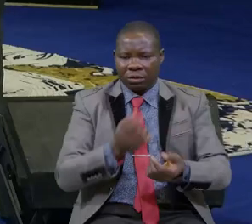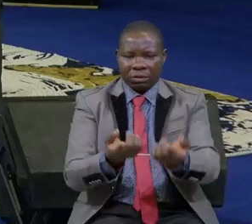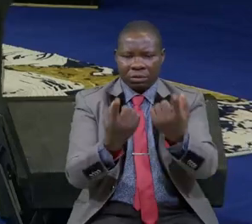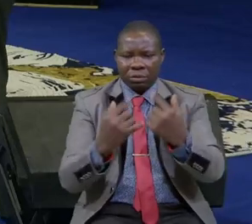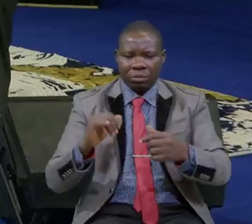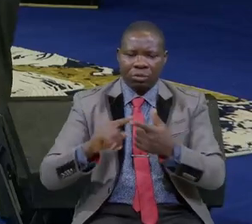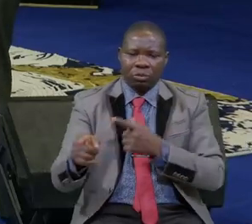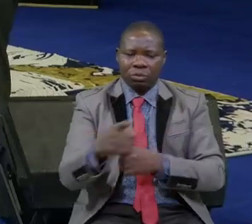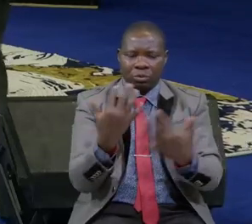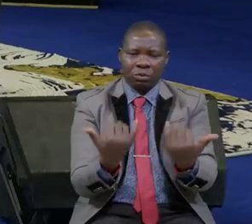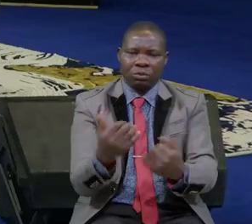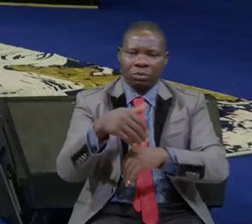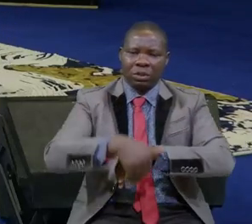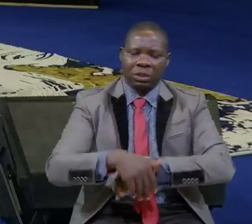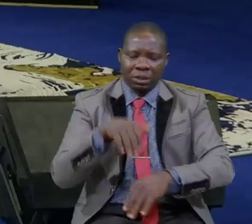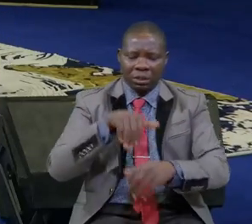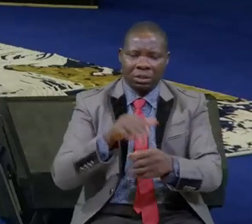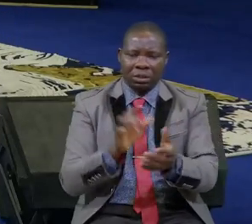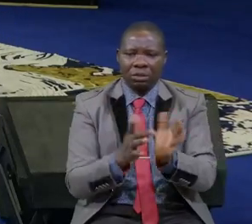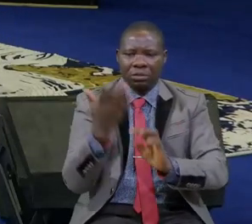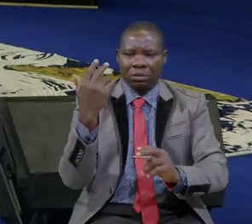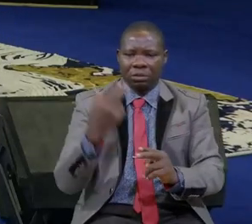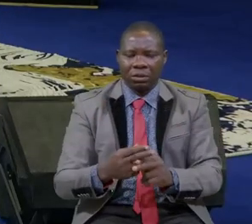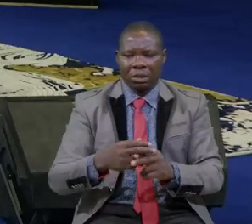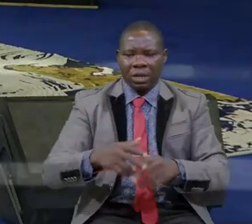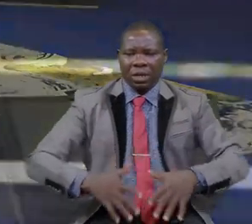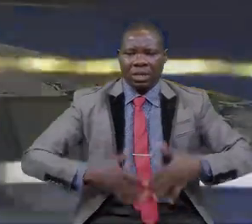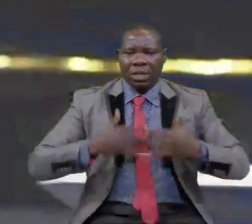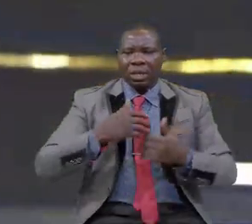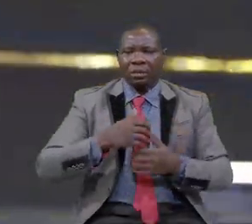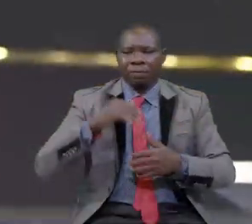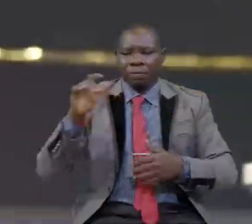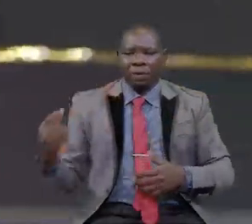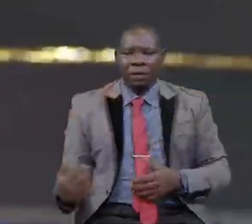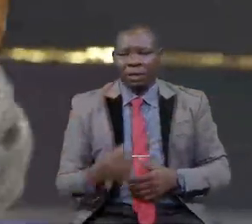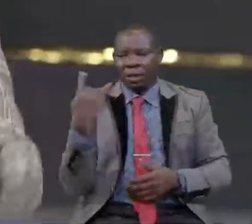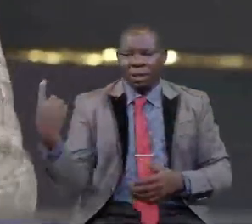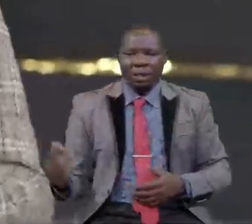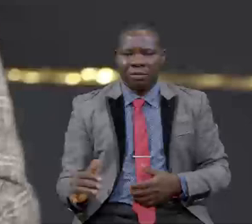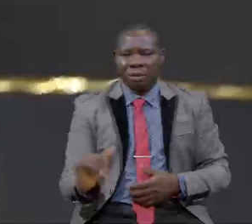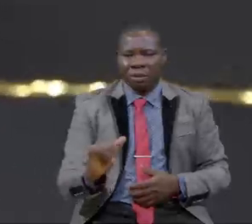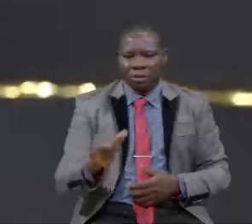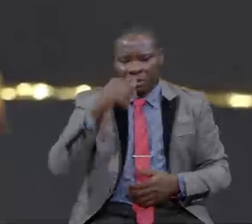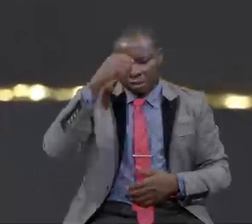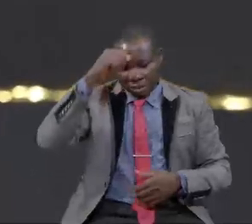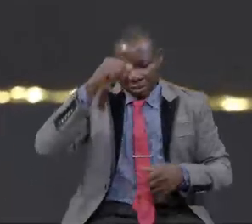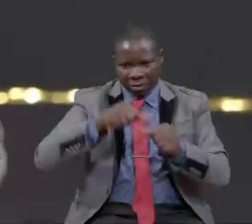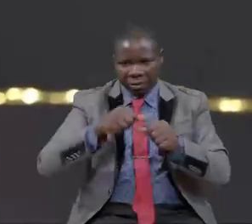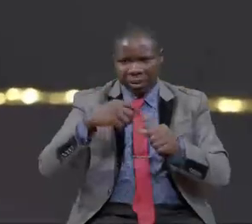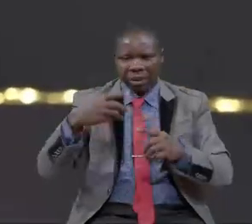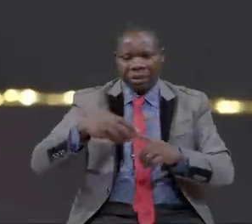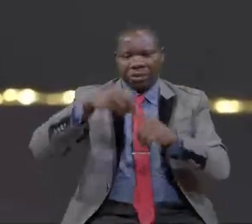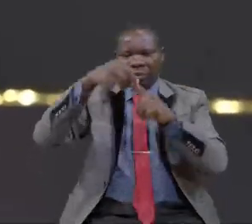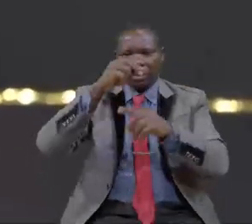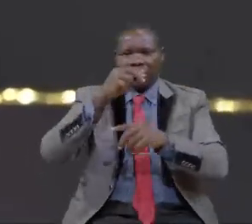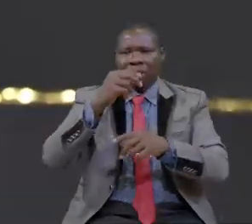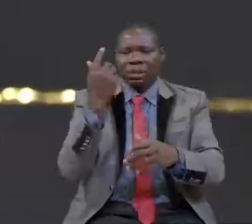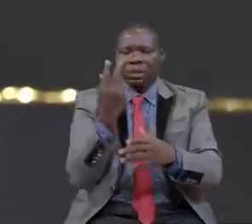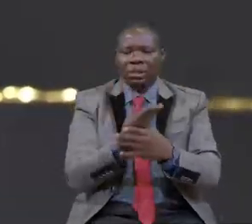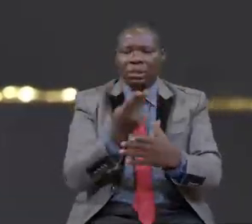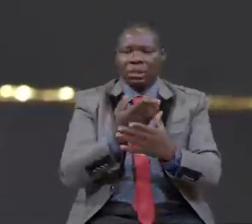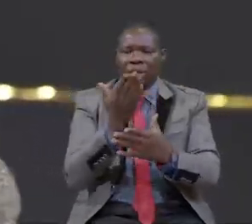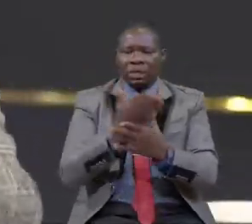Life everlasting. Remember the unique intervention of the grace of God. Remember the